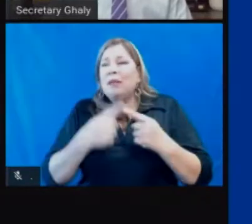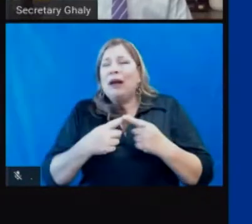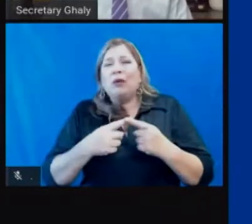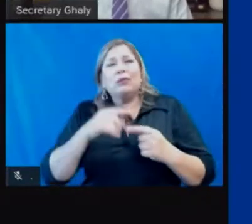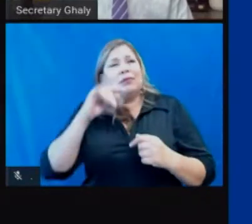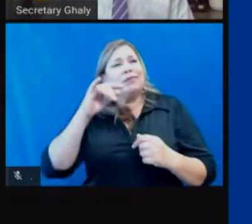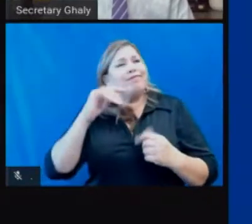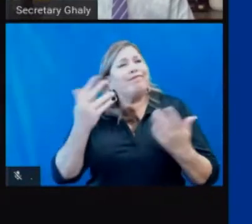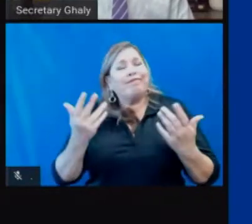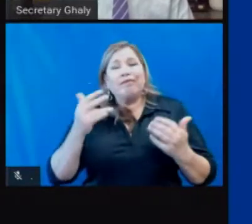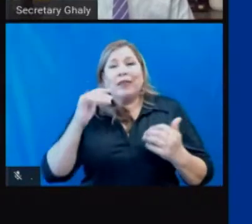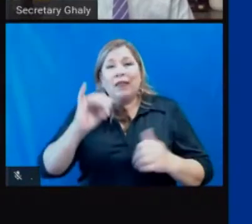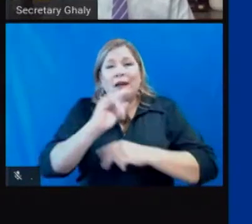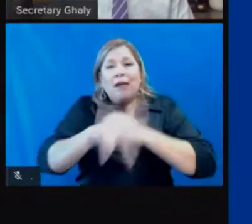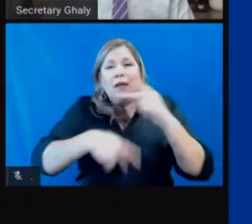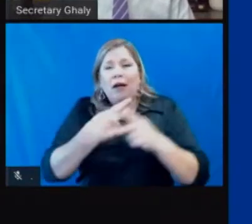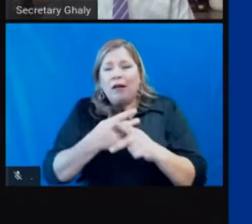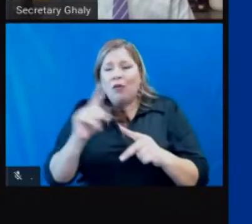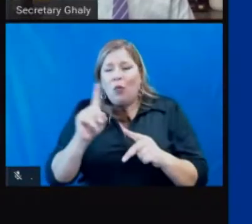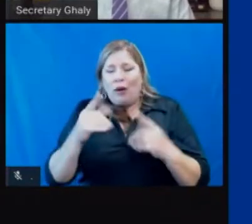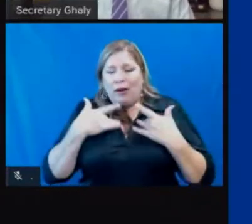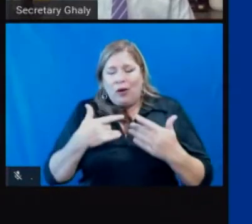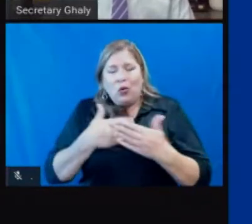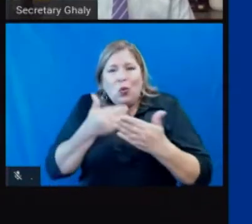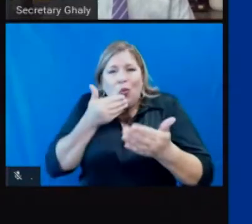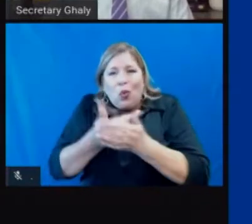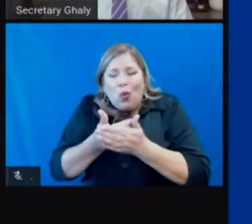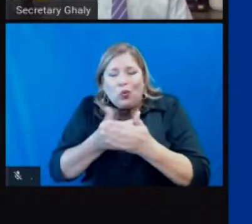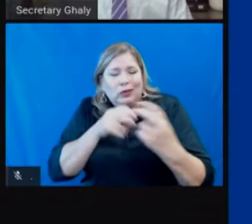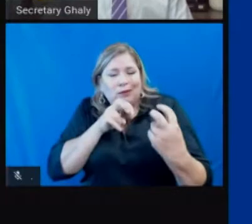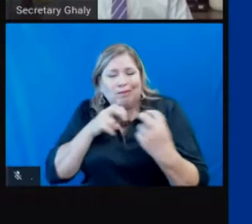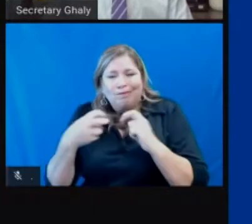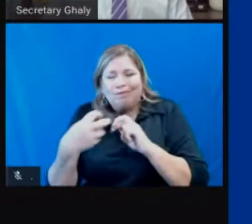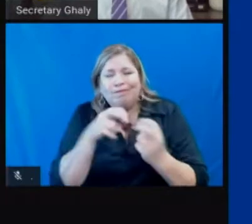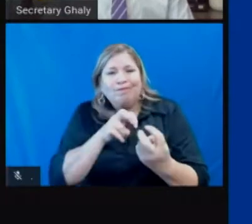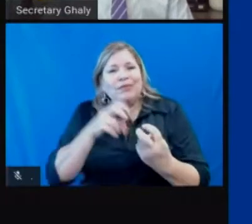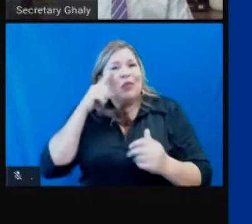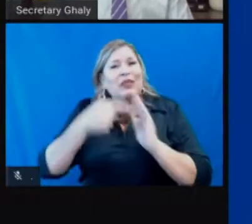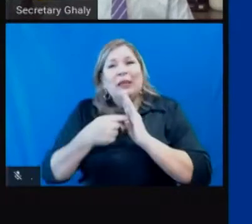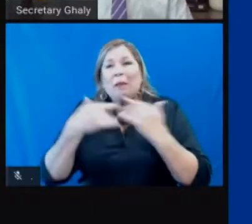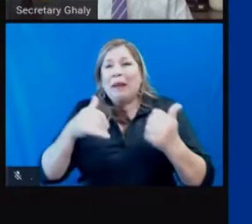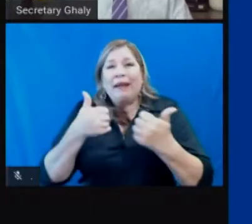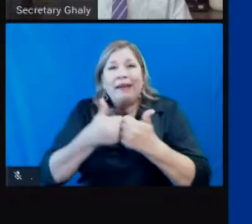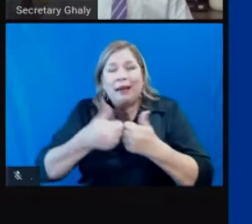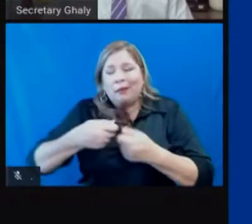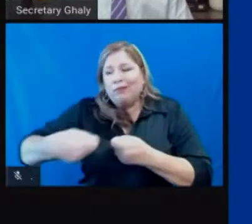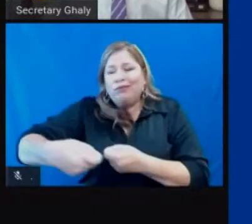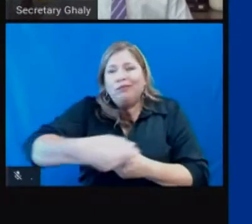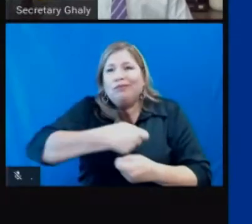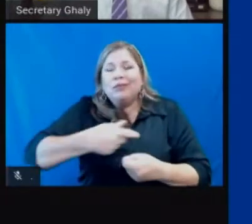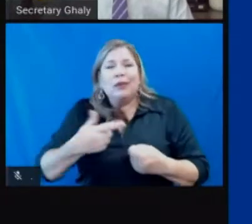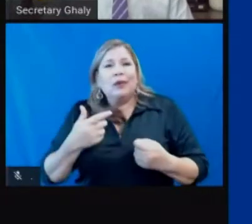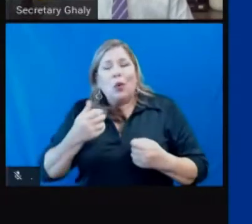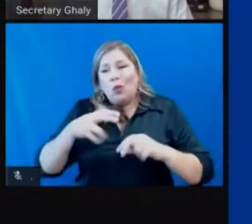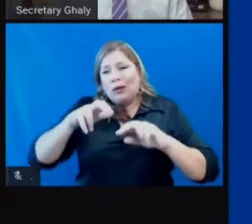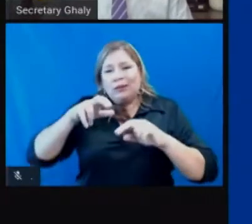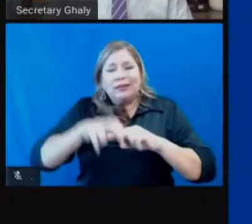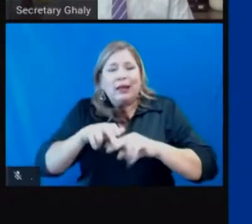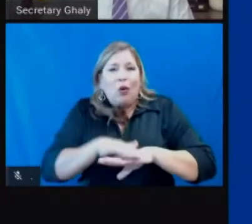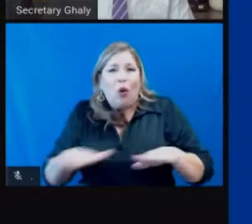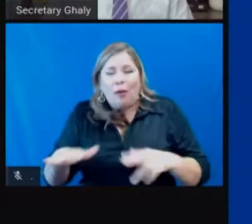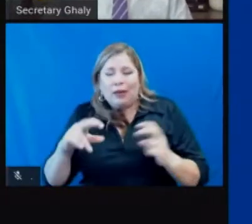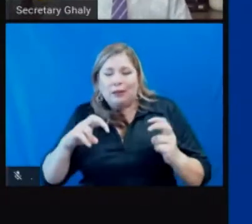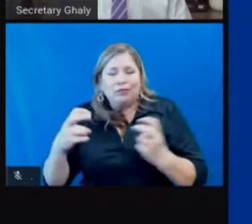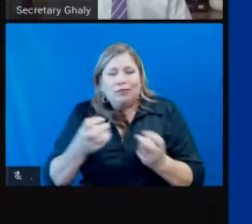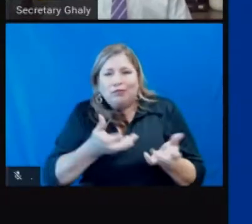card games with my kids on the carpet of our living room, or employees in a break room. We've heard about outbreaks at hospitals, not